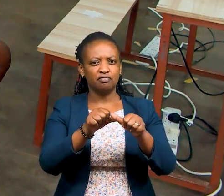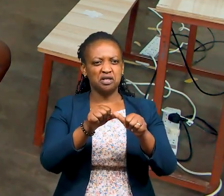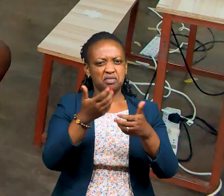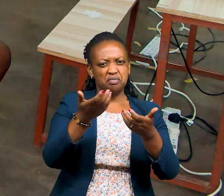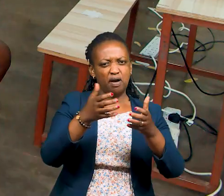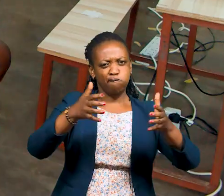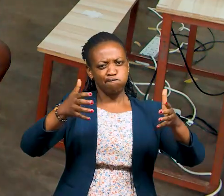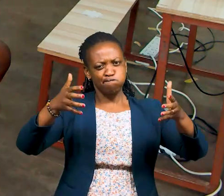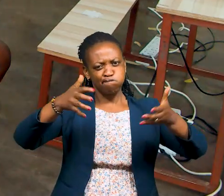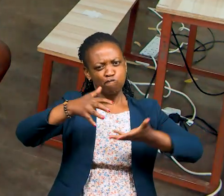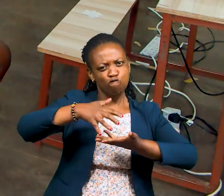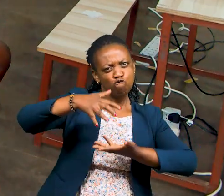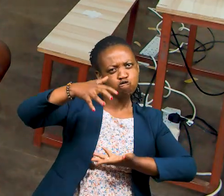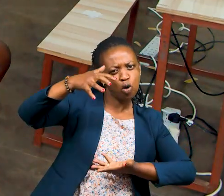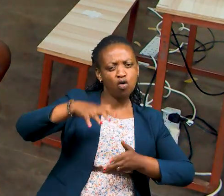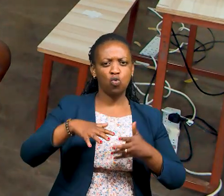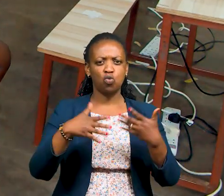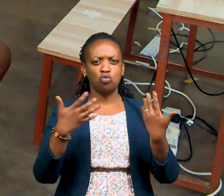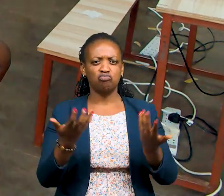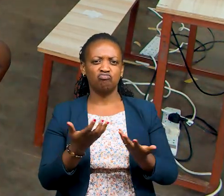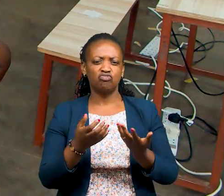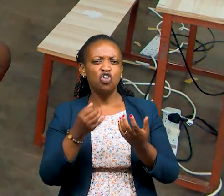the volume of